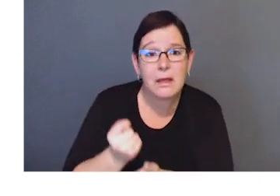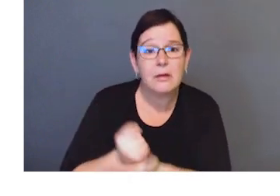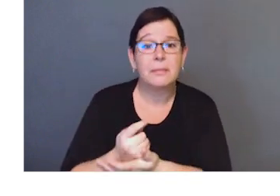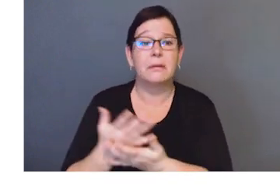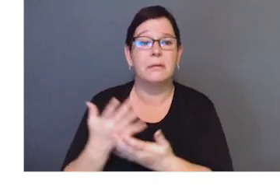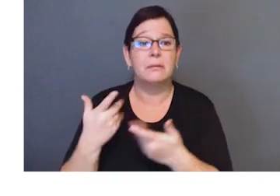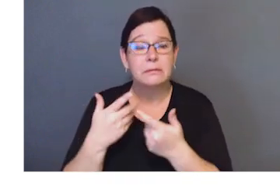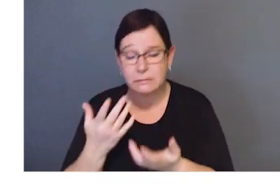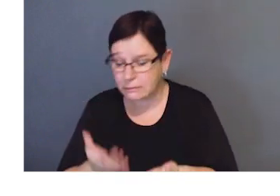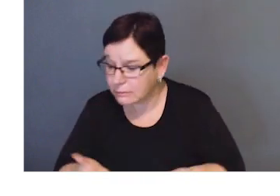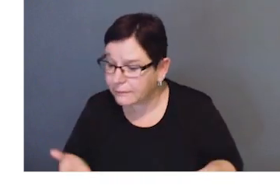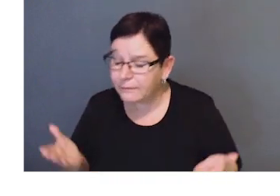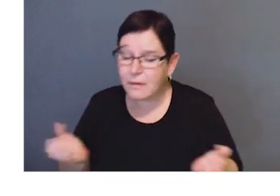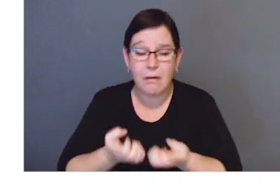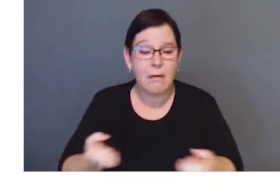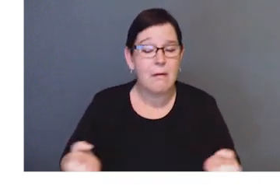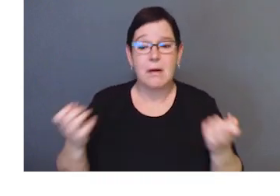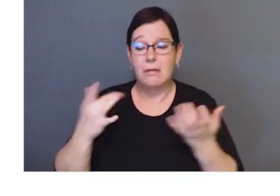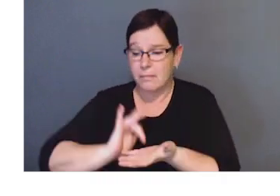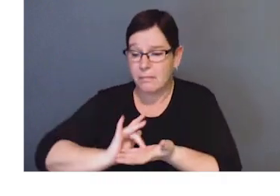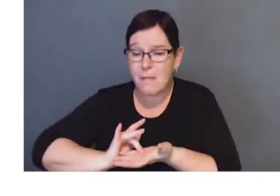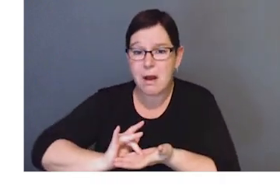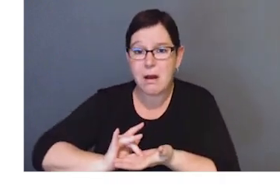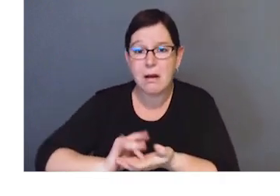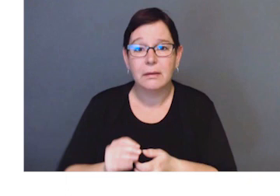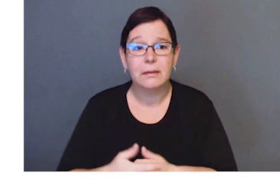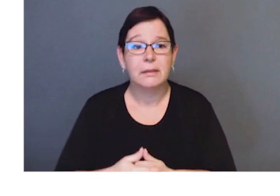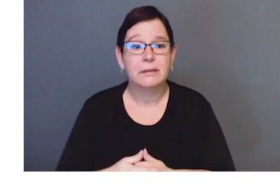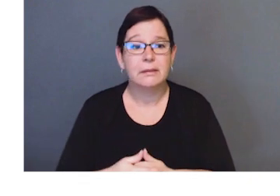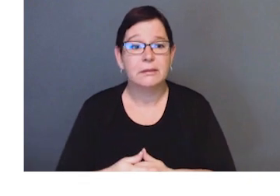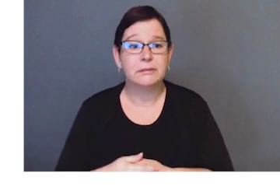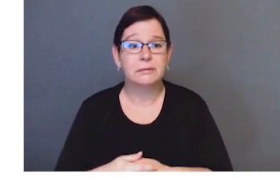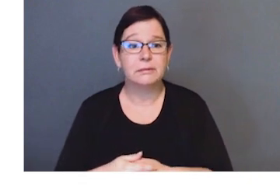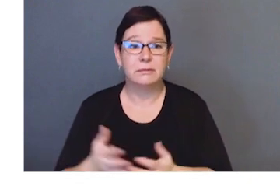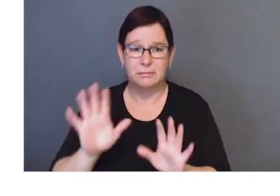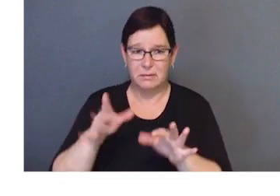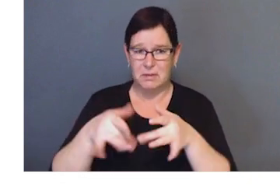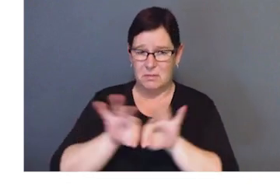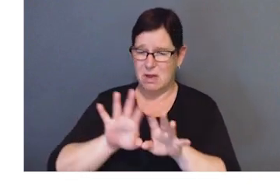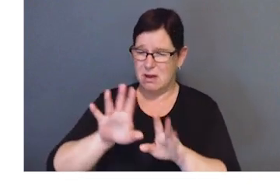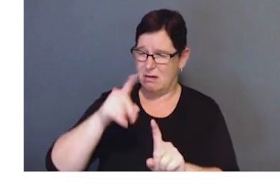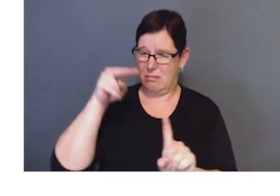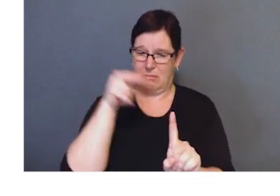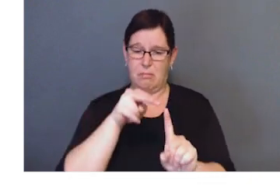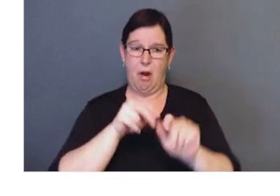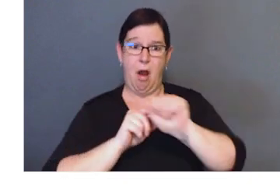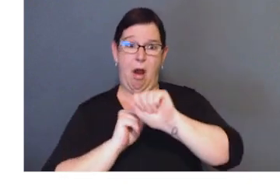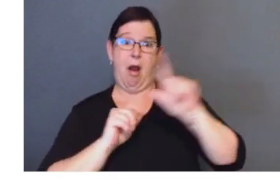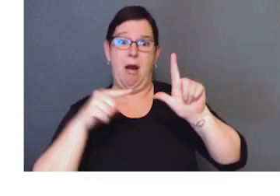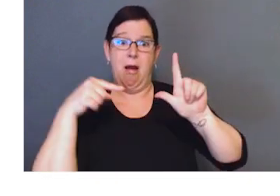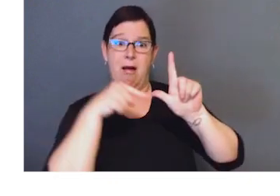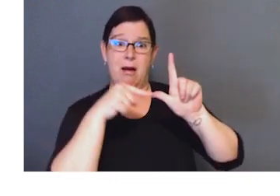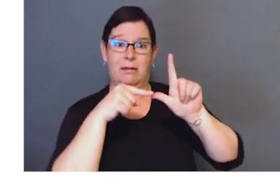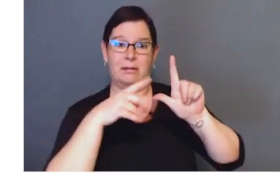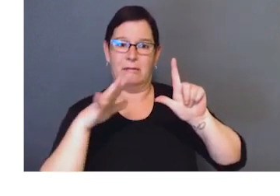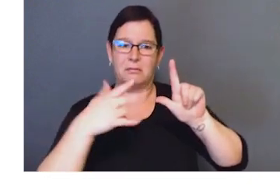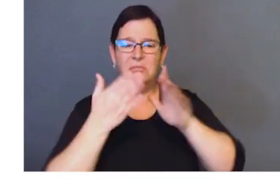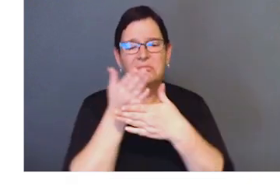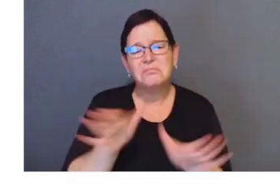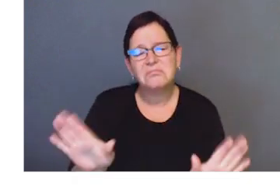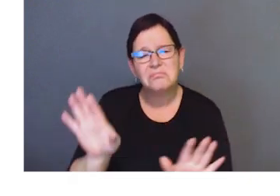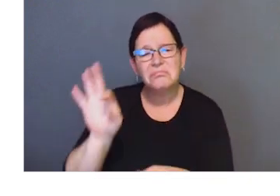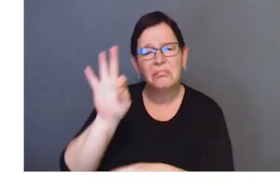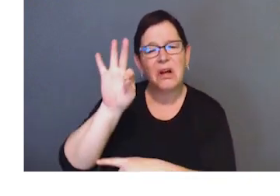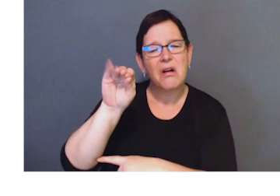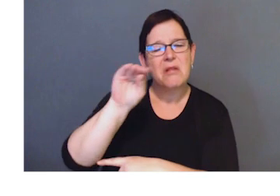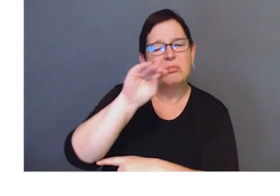Please note that when we say all or substantially all of the time, it generally means 90% or more of the time.